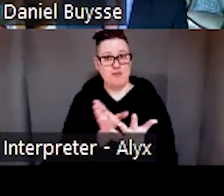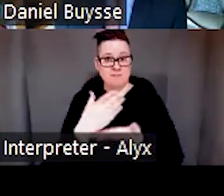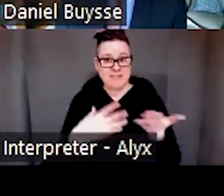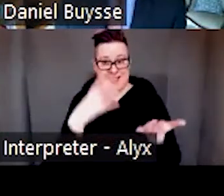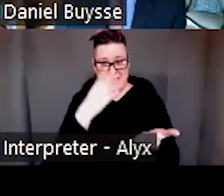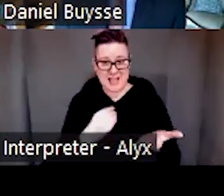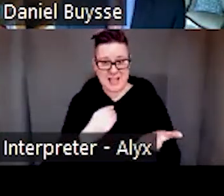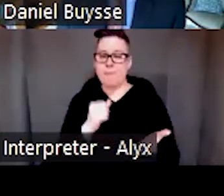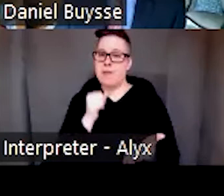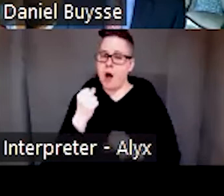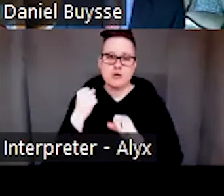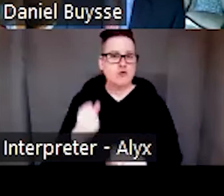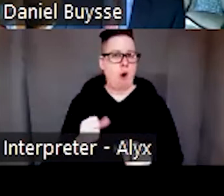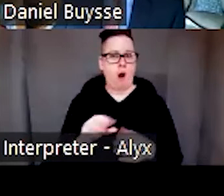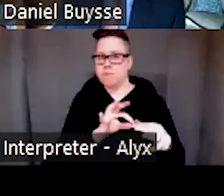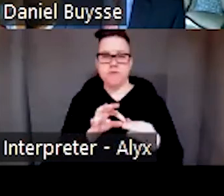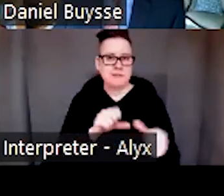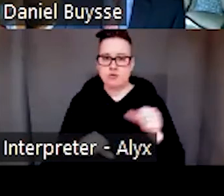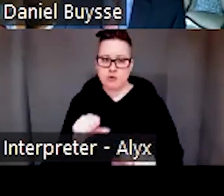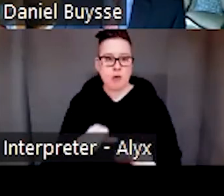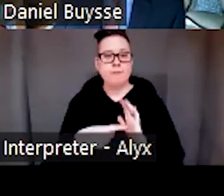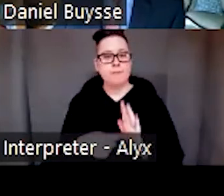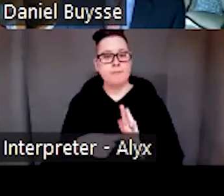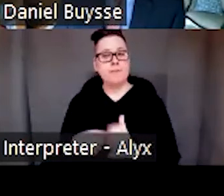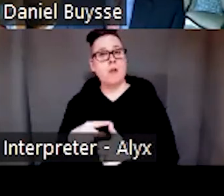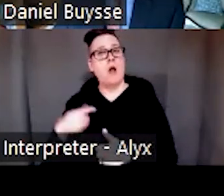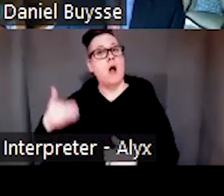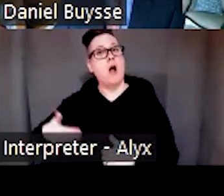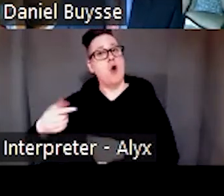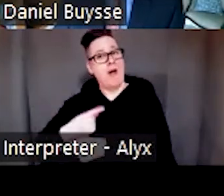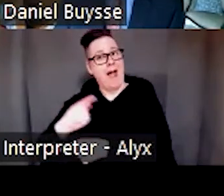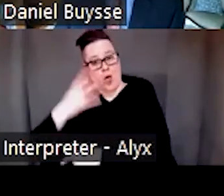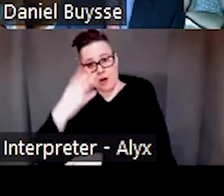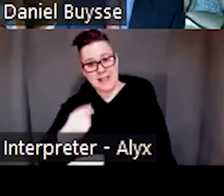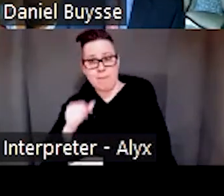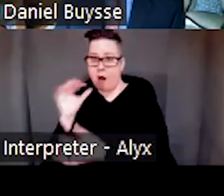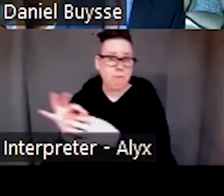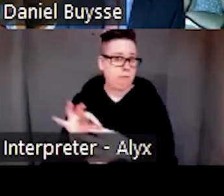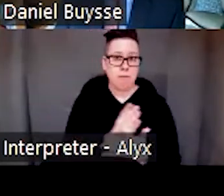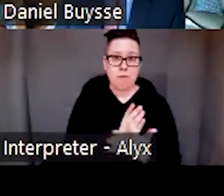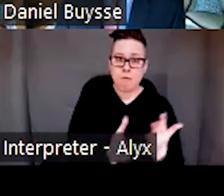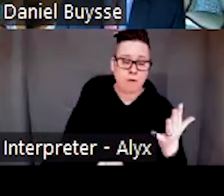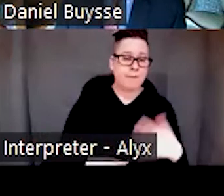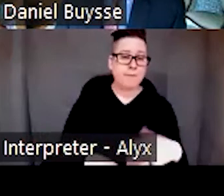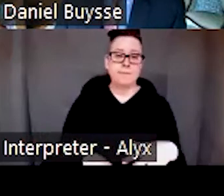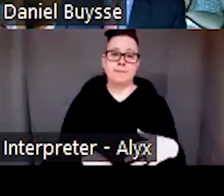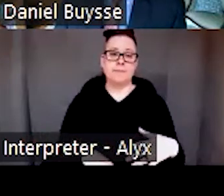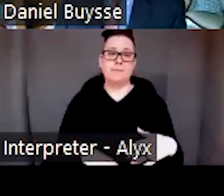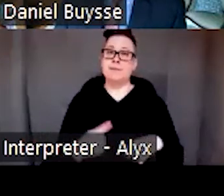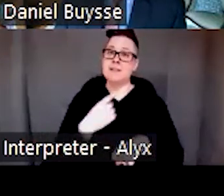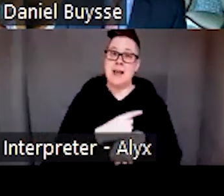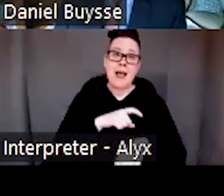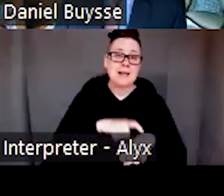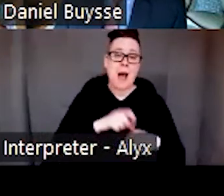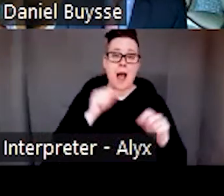very strongly related to each other. So for instance, regularity is not related to any of the other dimensions, nor is daytime